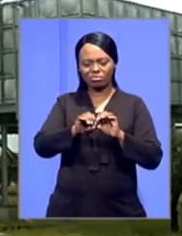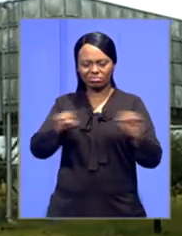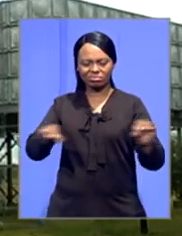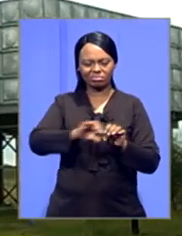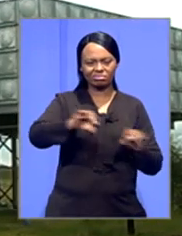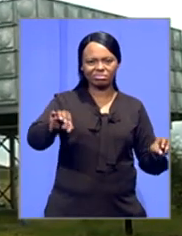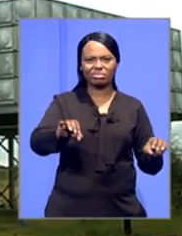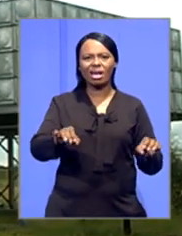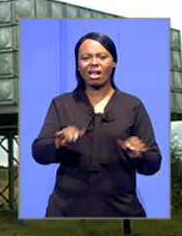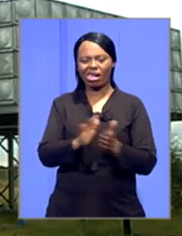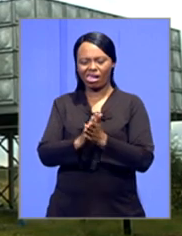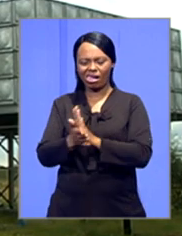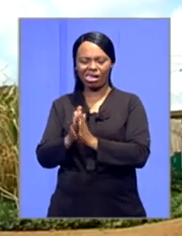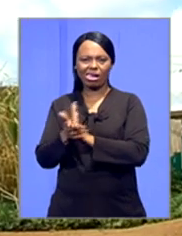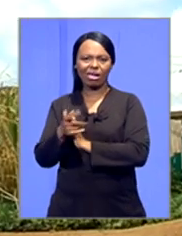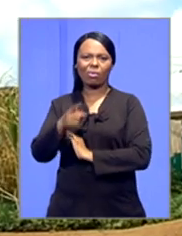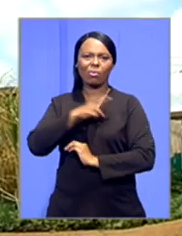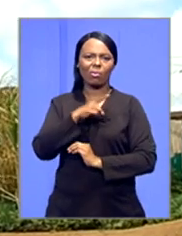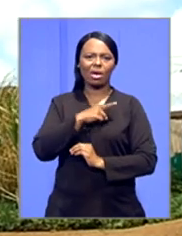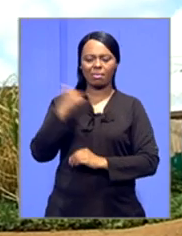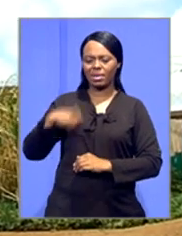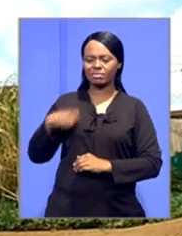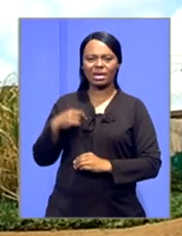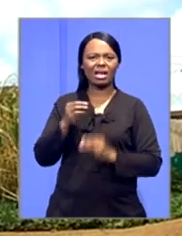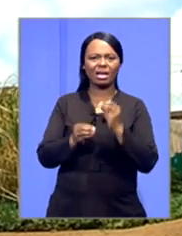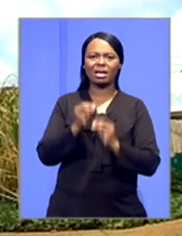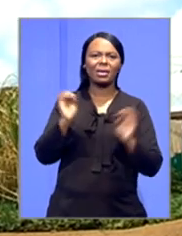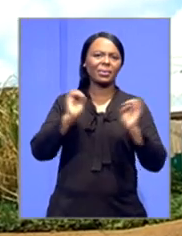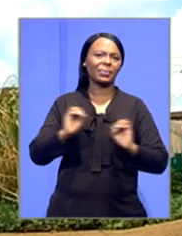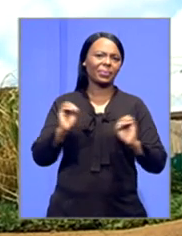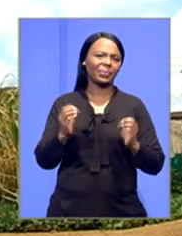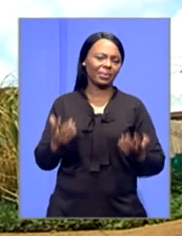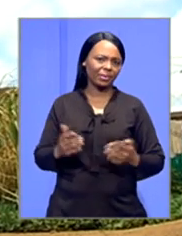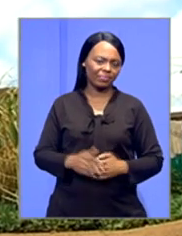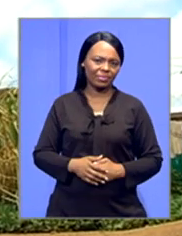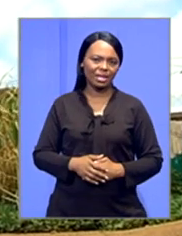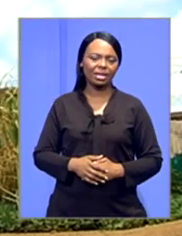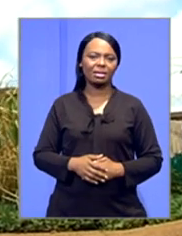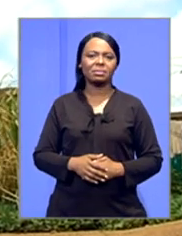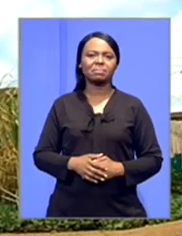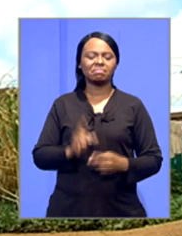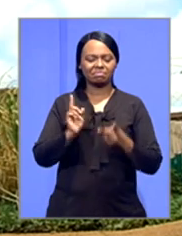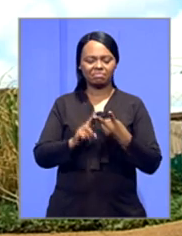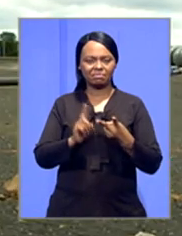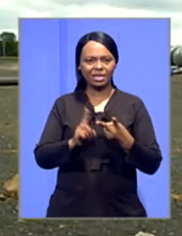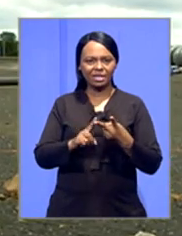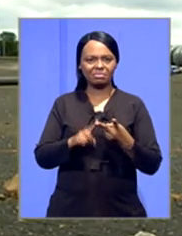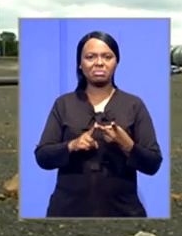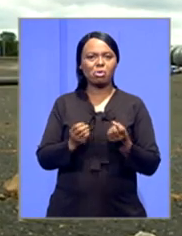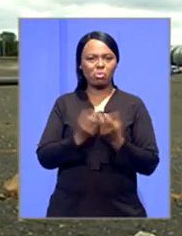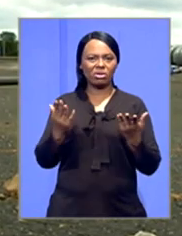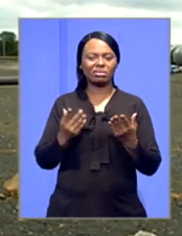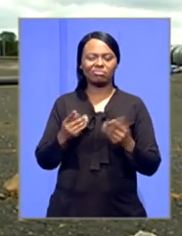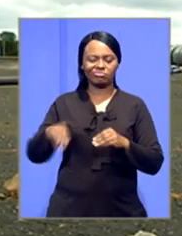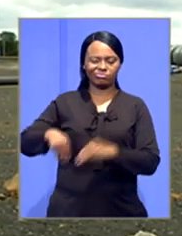appliances tsa batho because mmasepala a ona nto o e diang. Tshepidiso mpe e bontsha kudu mo ditšheleteng ka baka